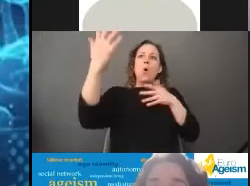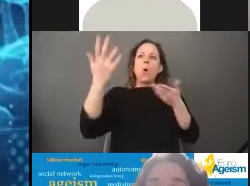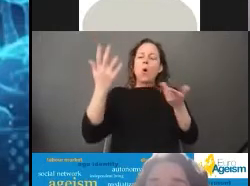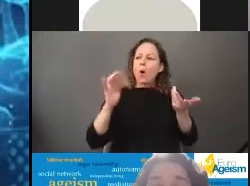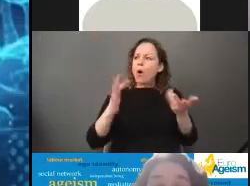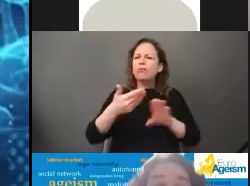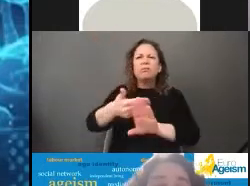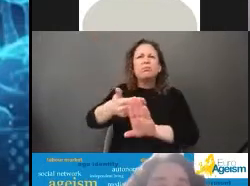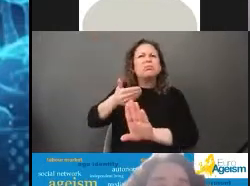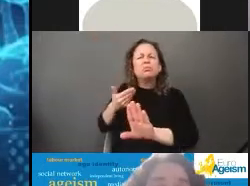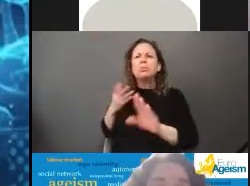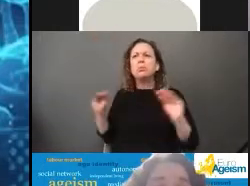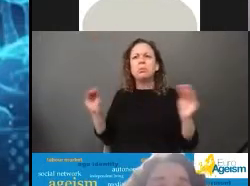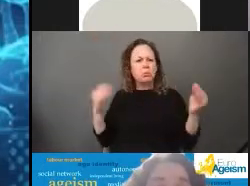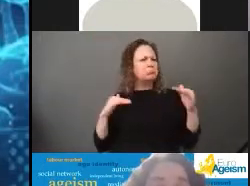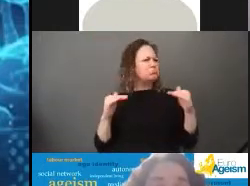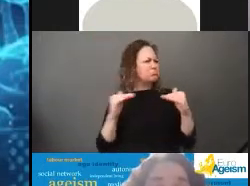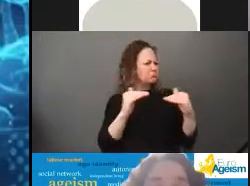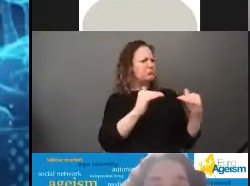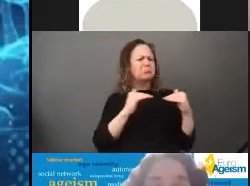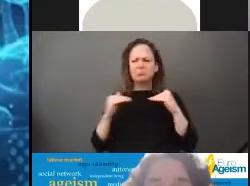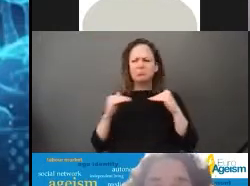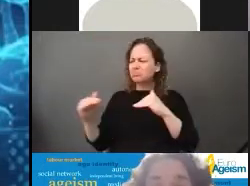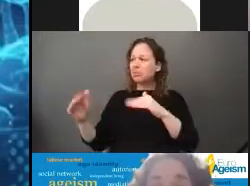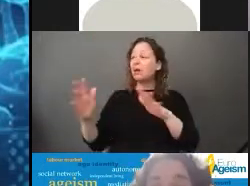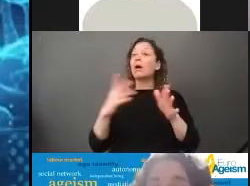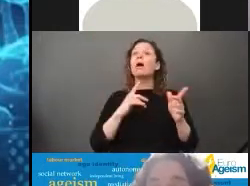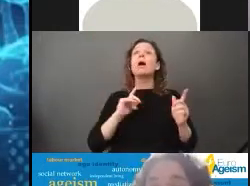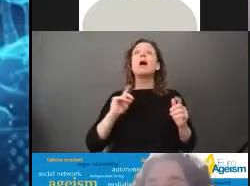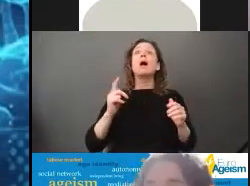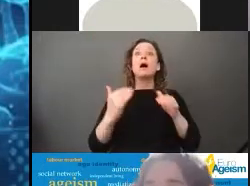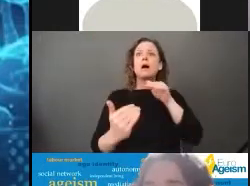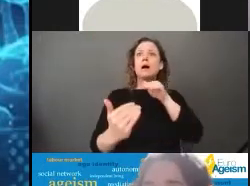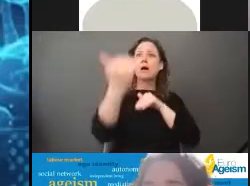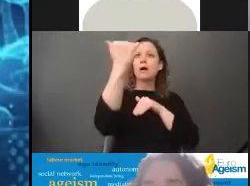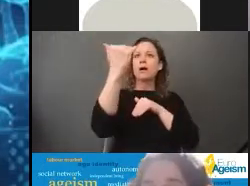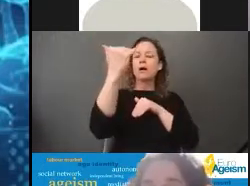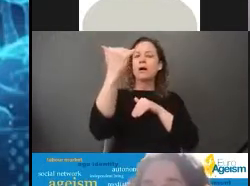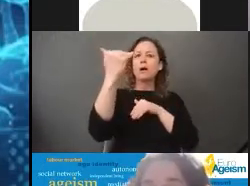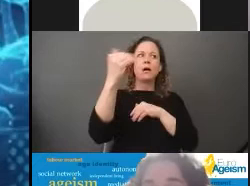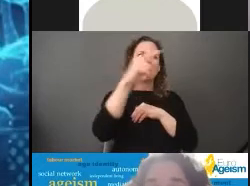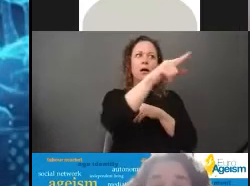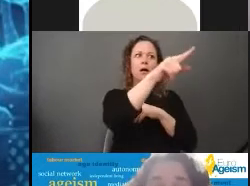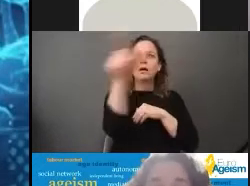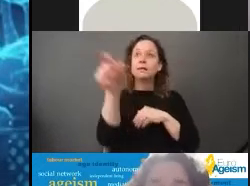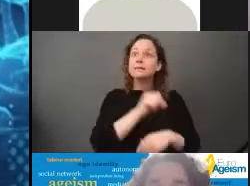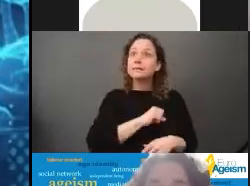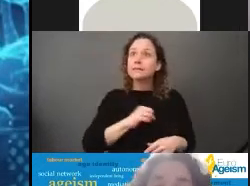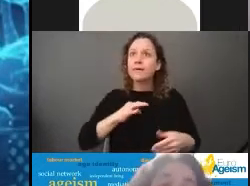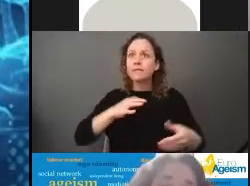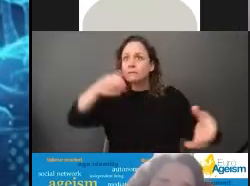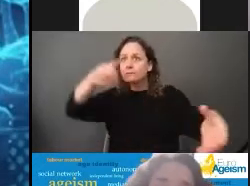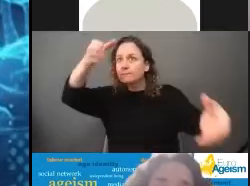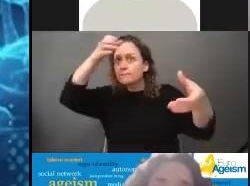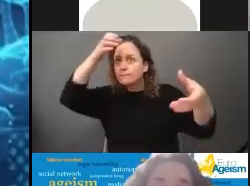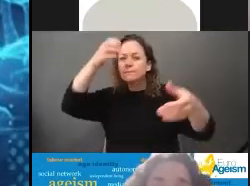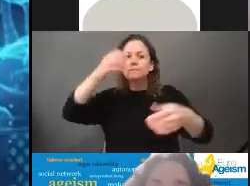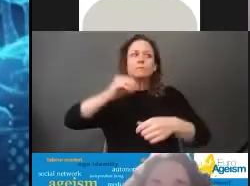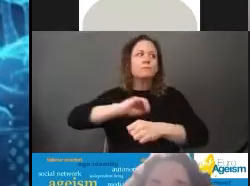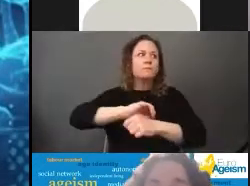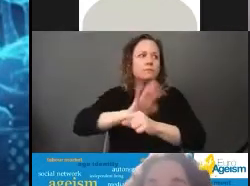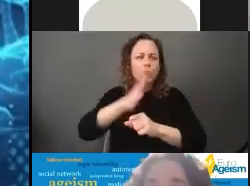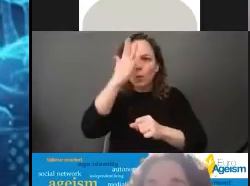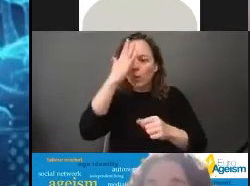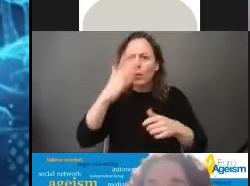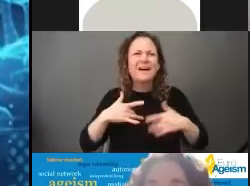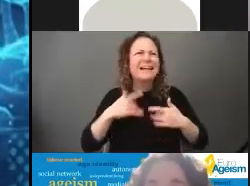took place, they noticed the fact that the staff had all the knowledge about the pandemic and how to manage it, and they were deprived